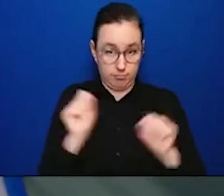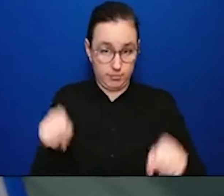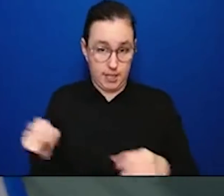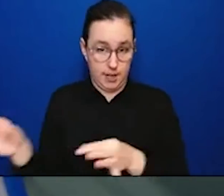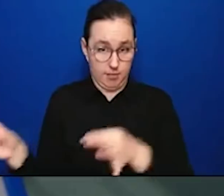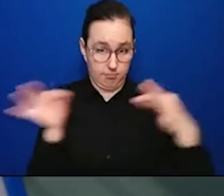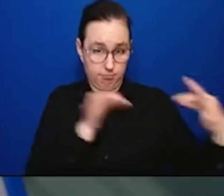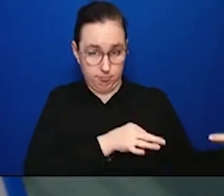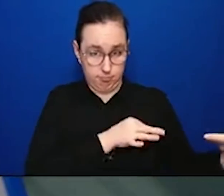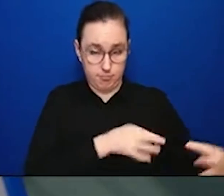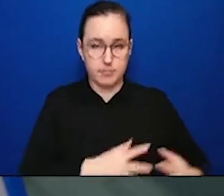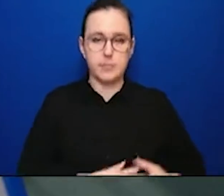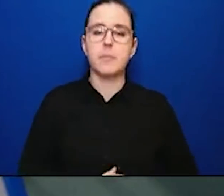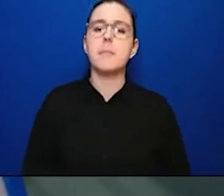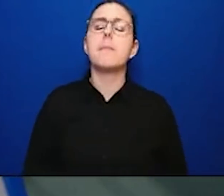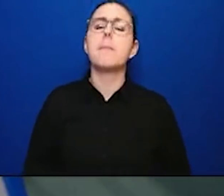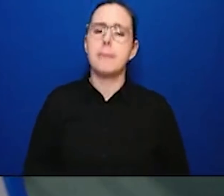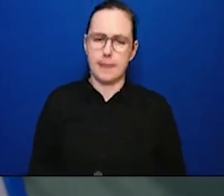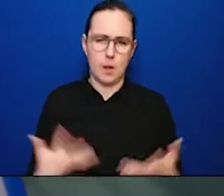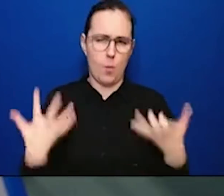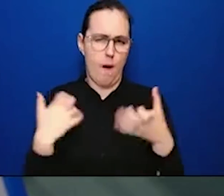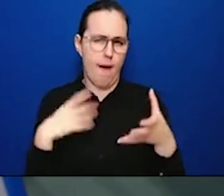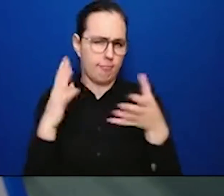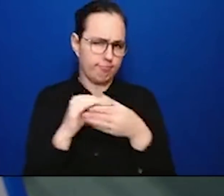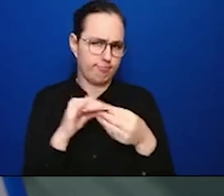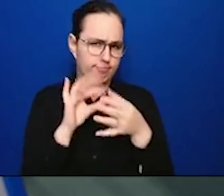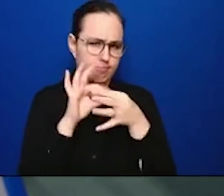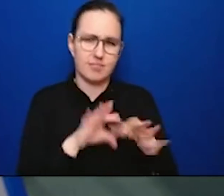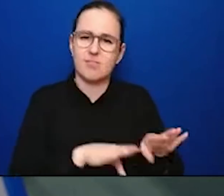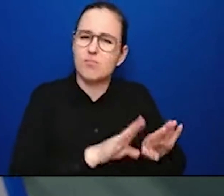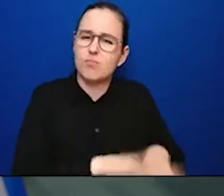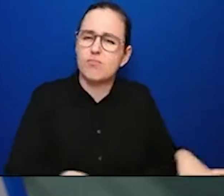for children 5 to 11. As of last night,